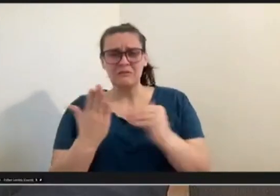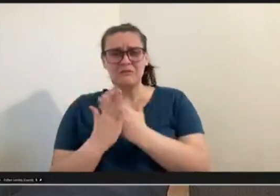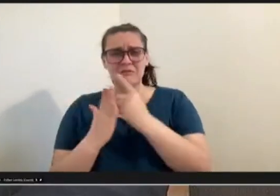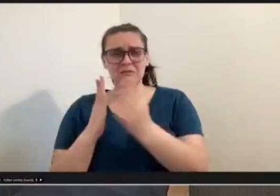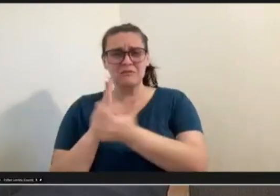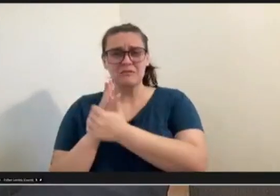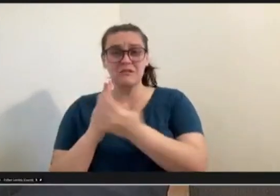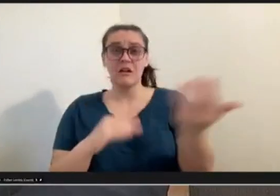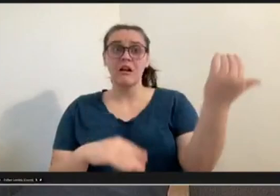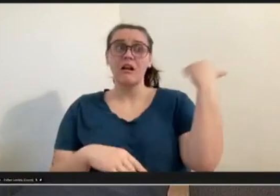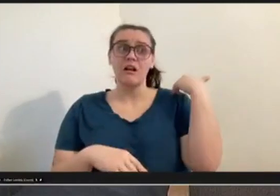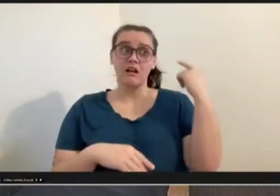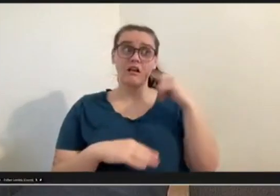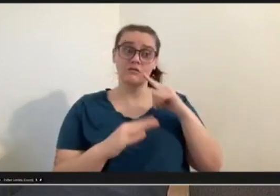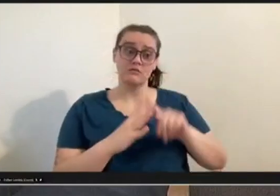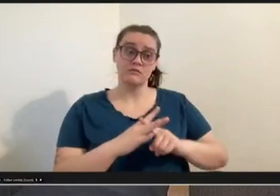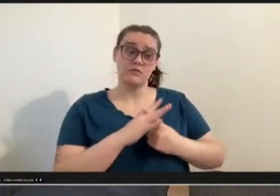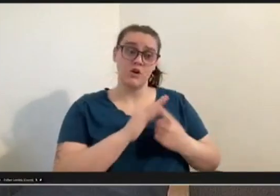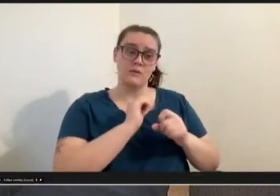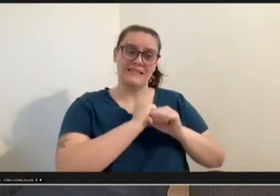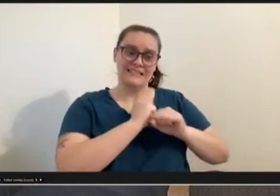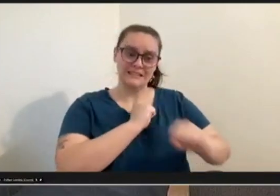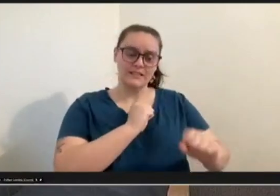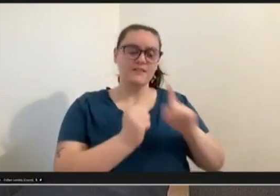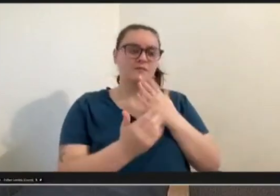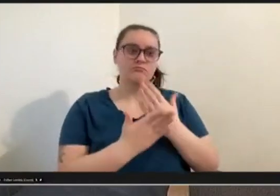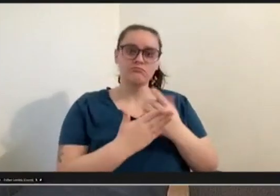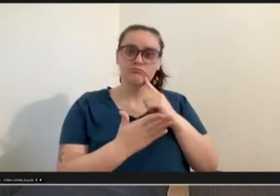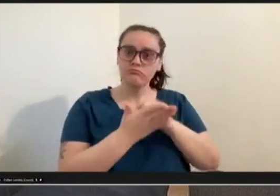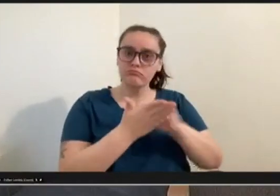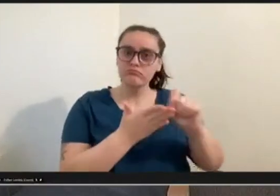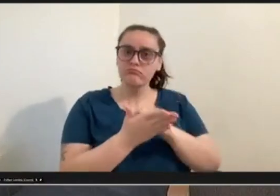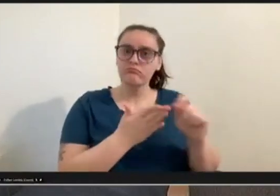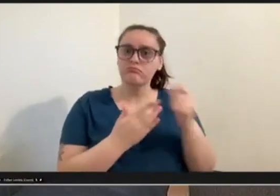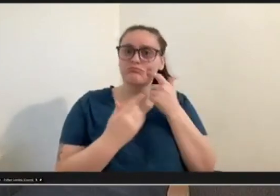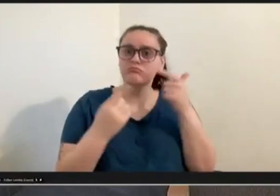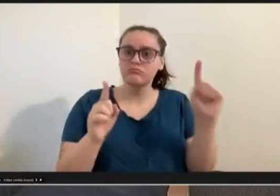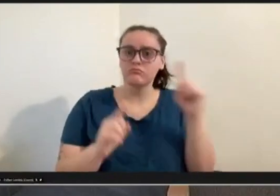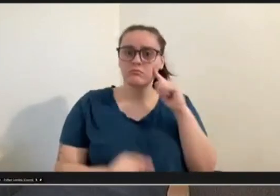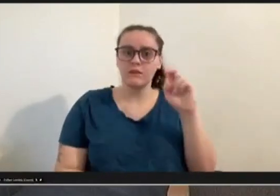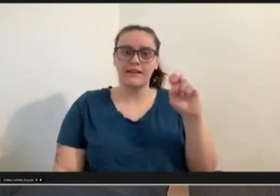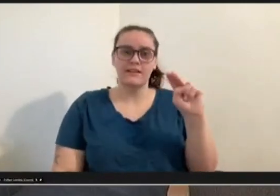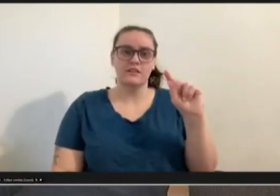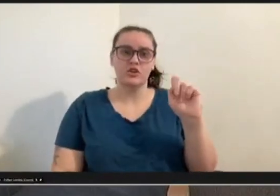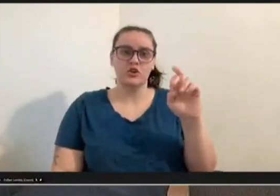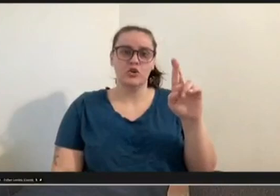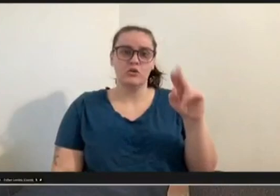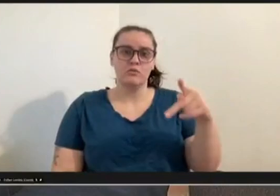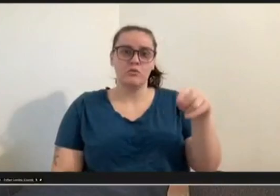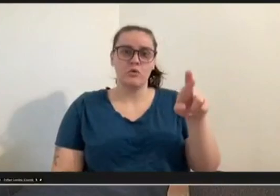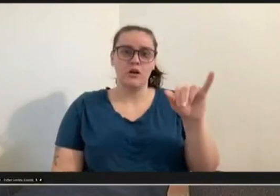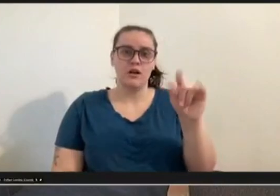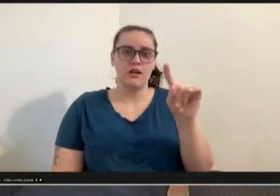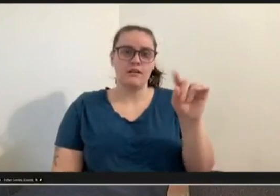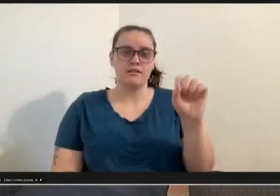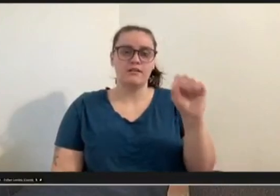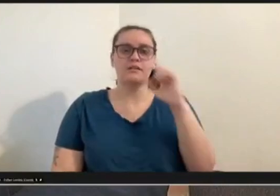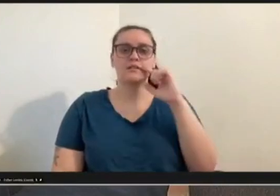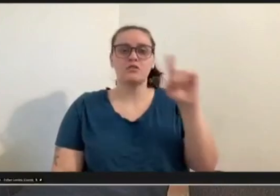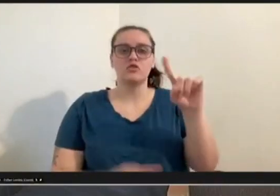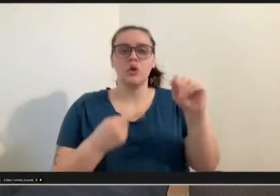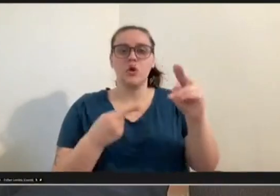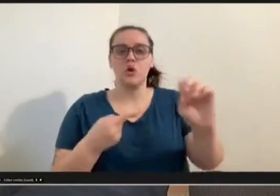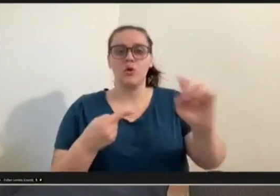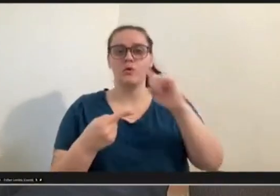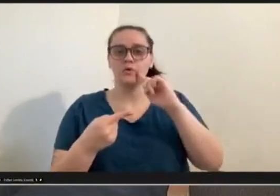extension of our well-written and successful enterprise zone statute. Enterprise zones are an essential element of a